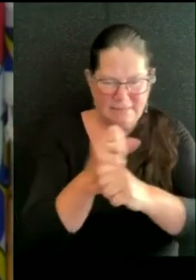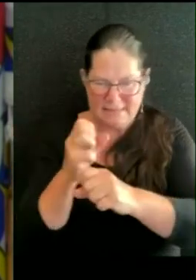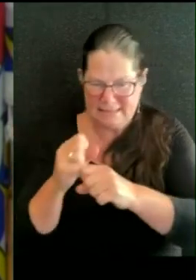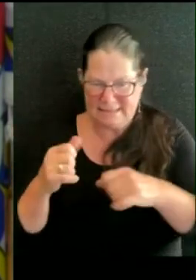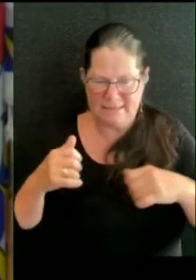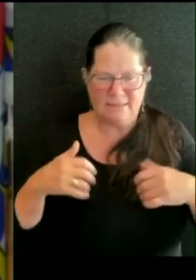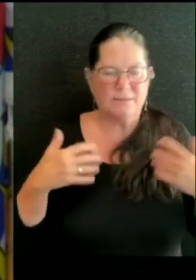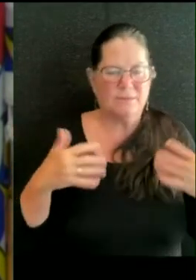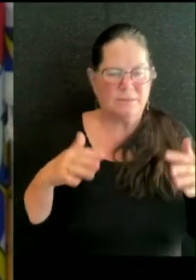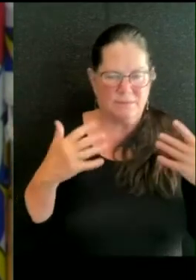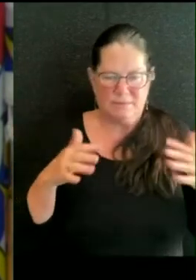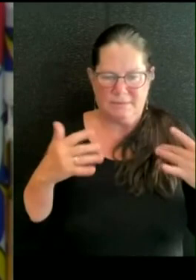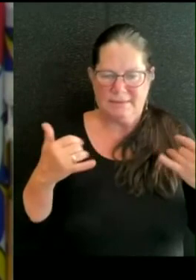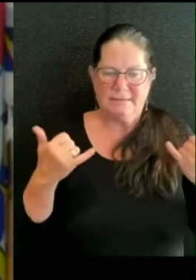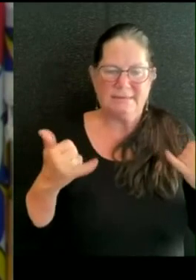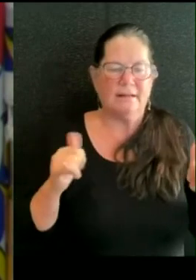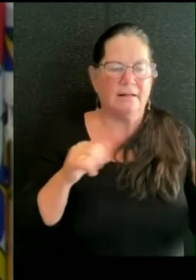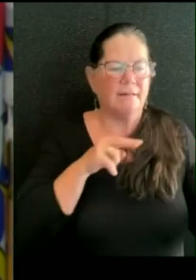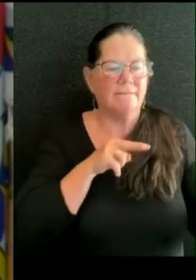been conducted.